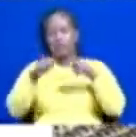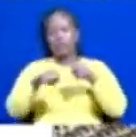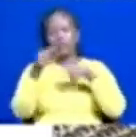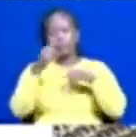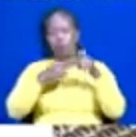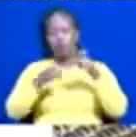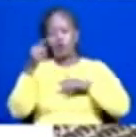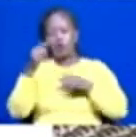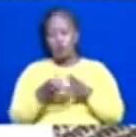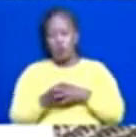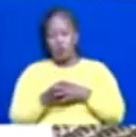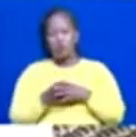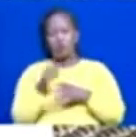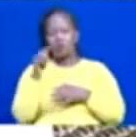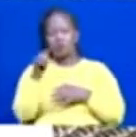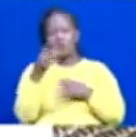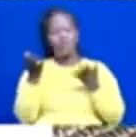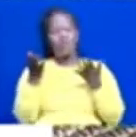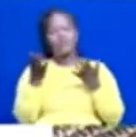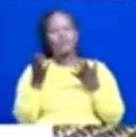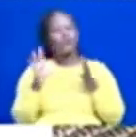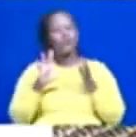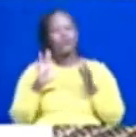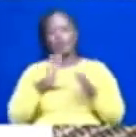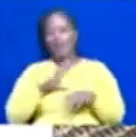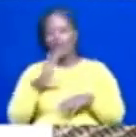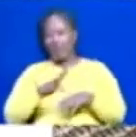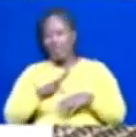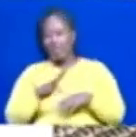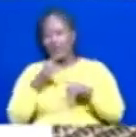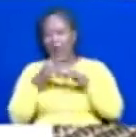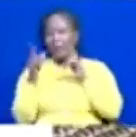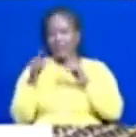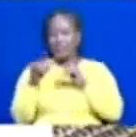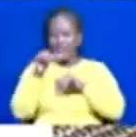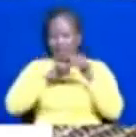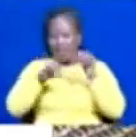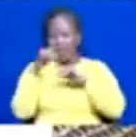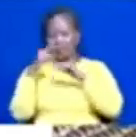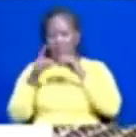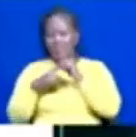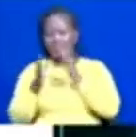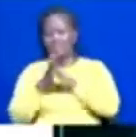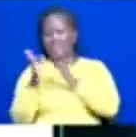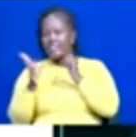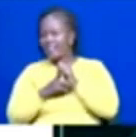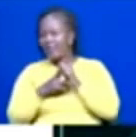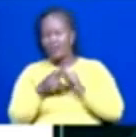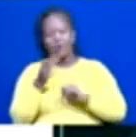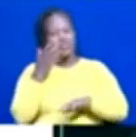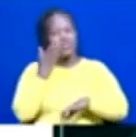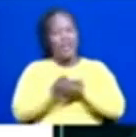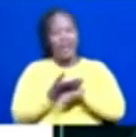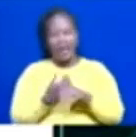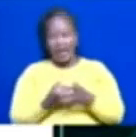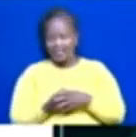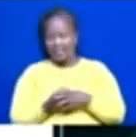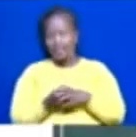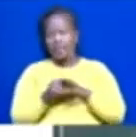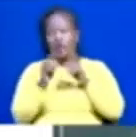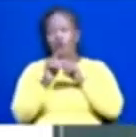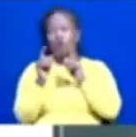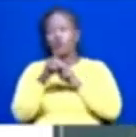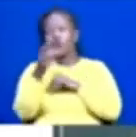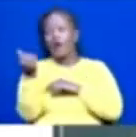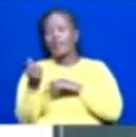So it was okay, but the 6th and 7th round was hard. Mackenzie Chanel also put